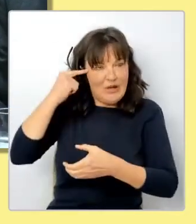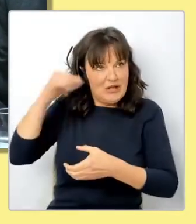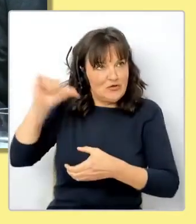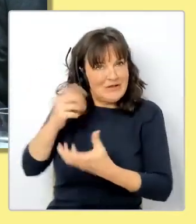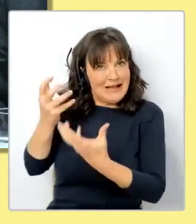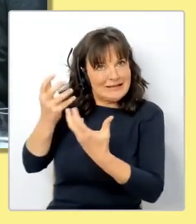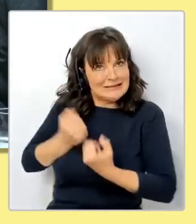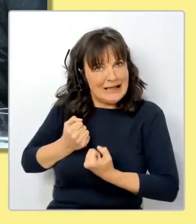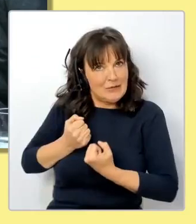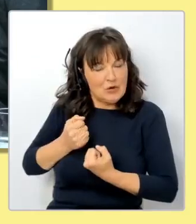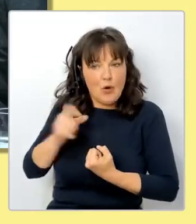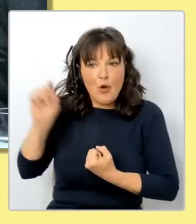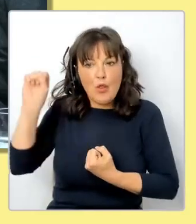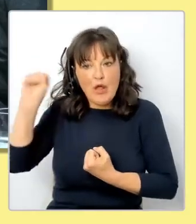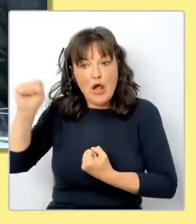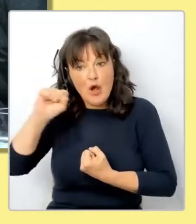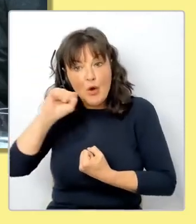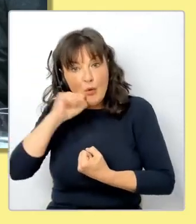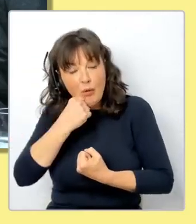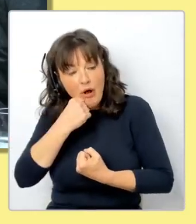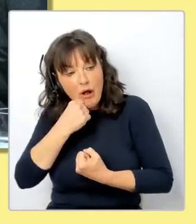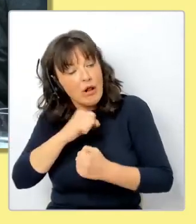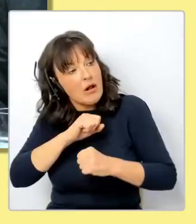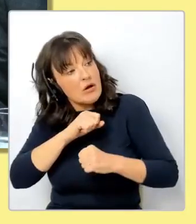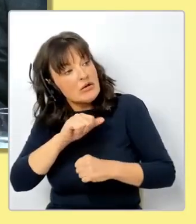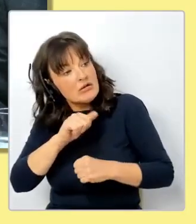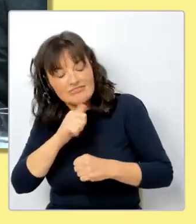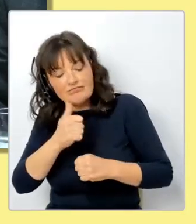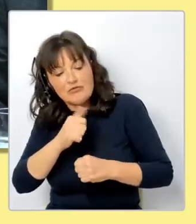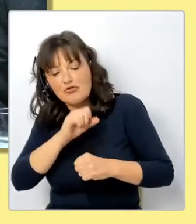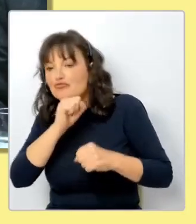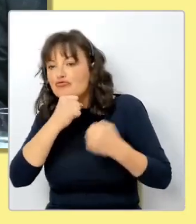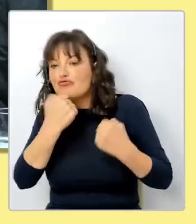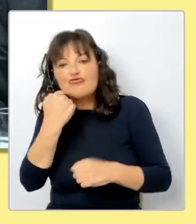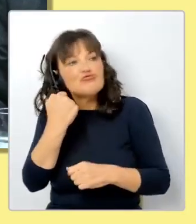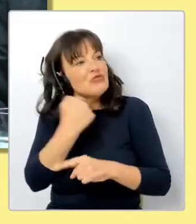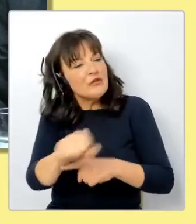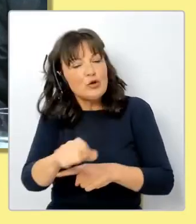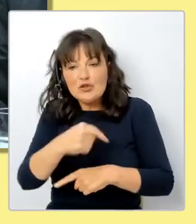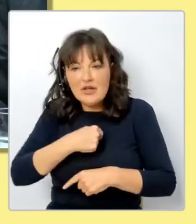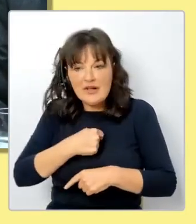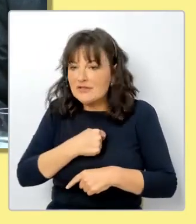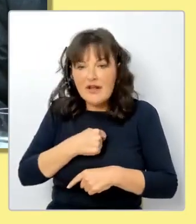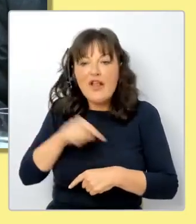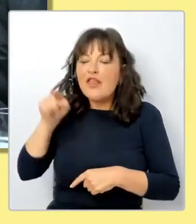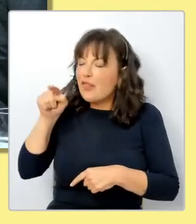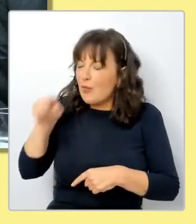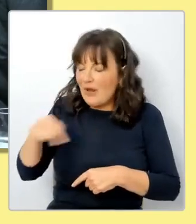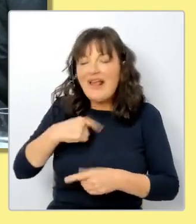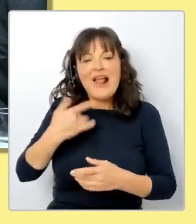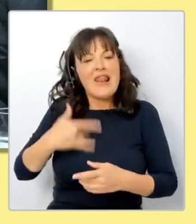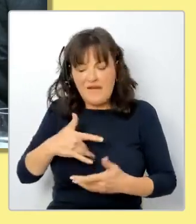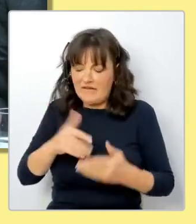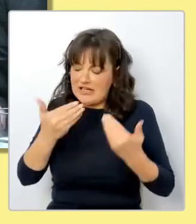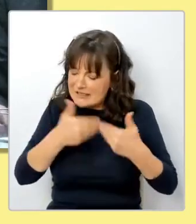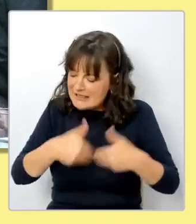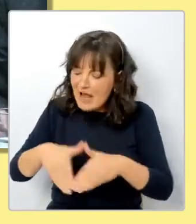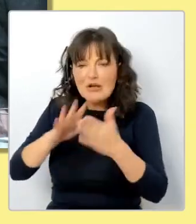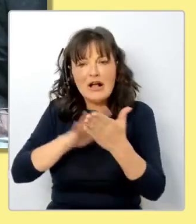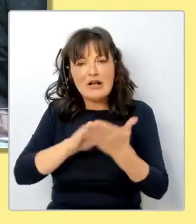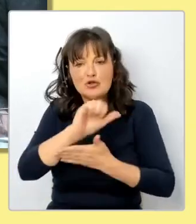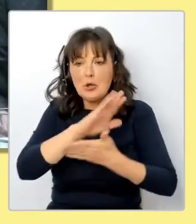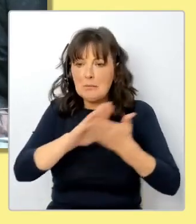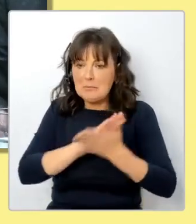are they going to do, be democracy deniers? They're not going to be. We live in a democratic culture where the authority of the ballot